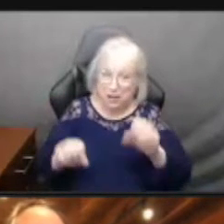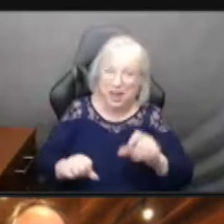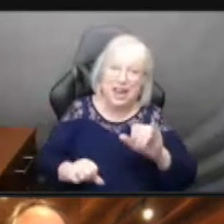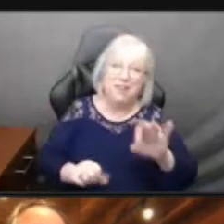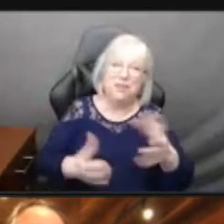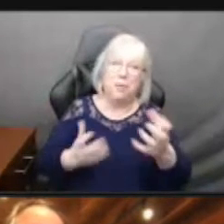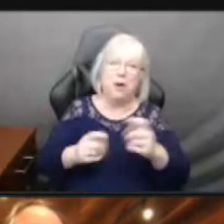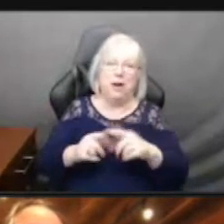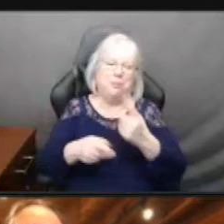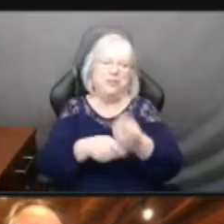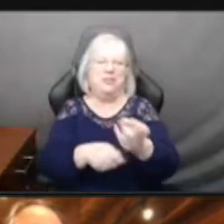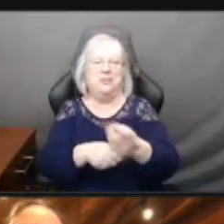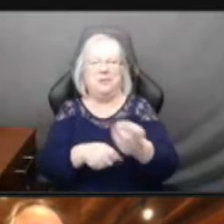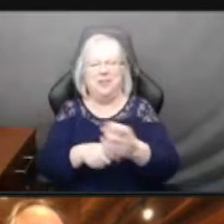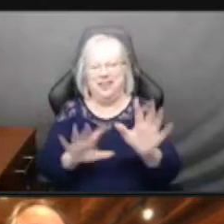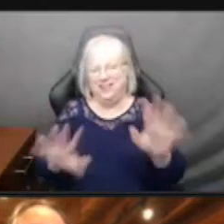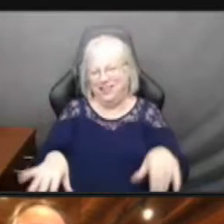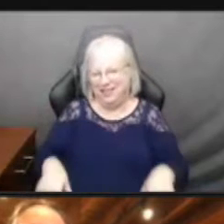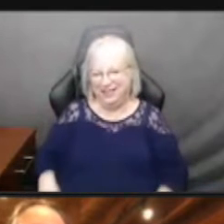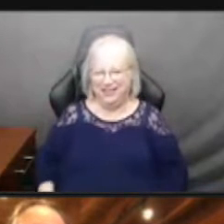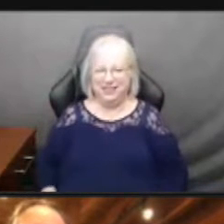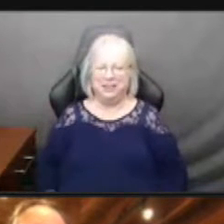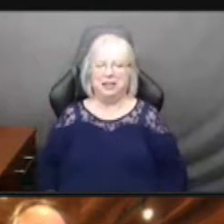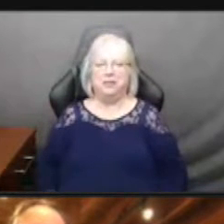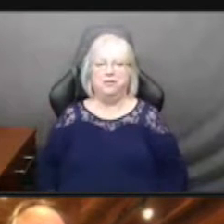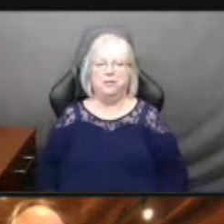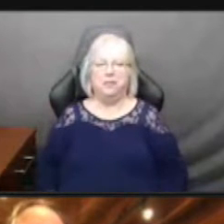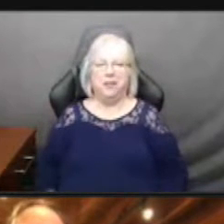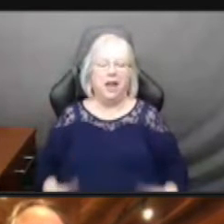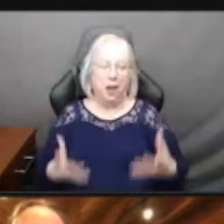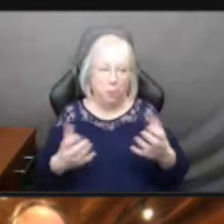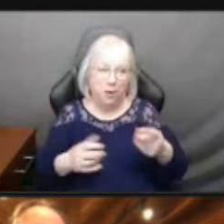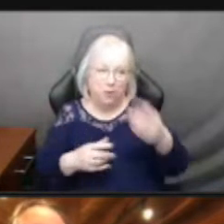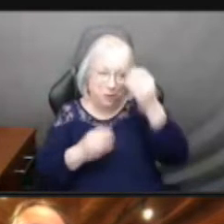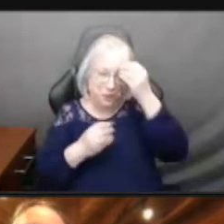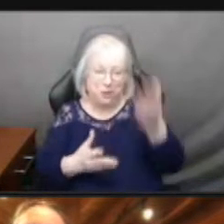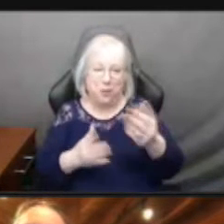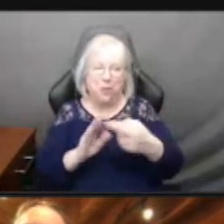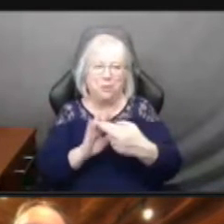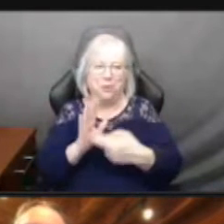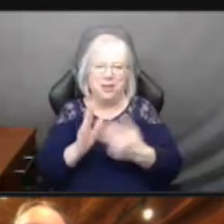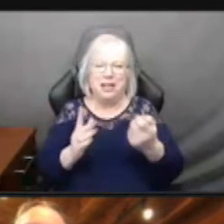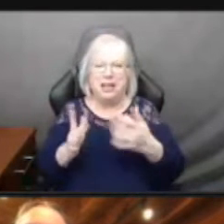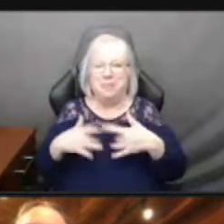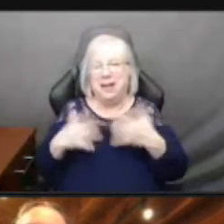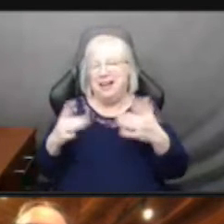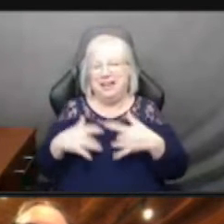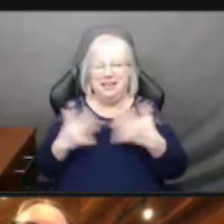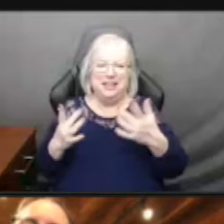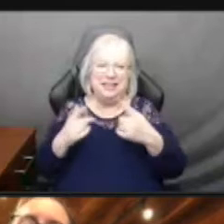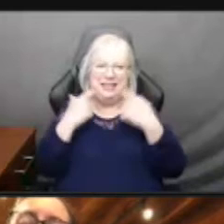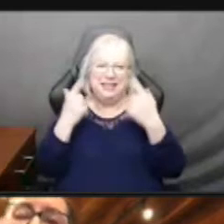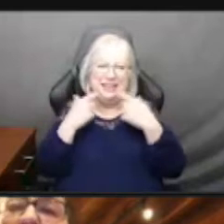just joking with you. I just want you to know the rules. Just a little levity here.